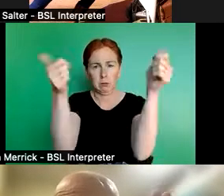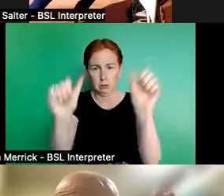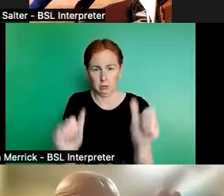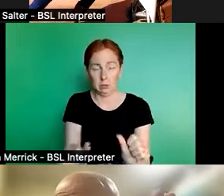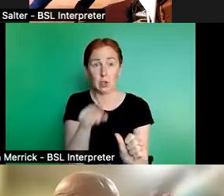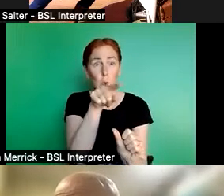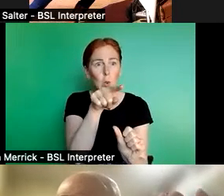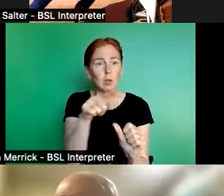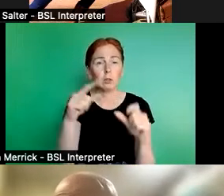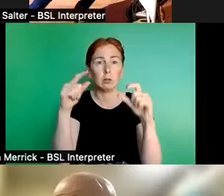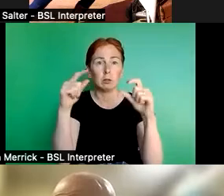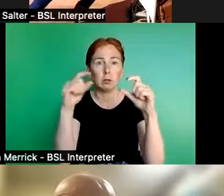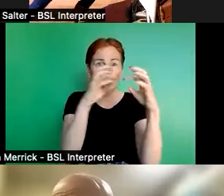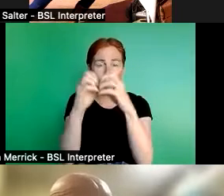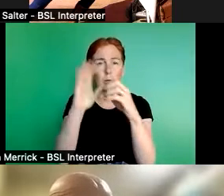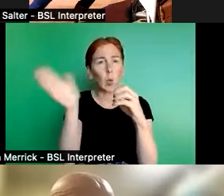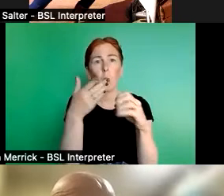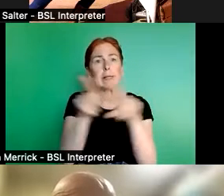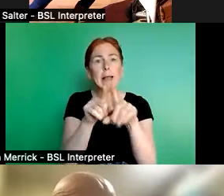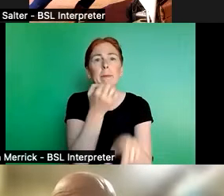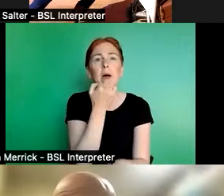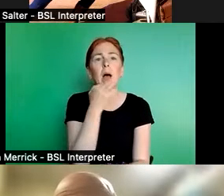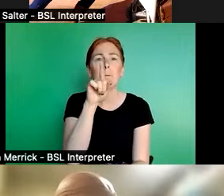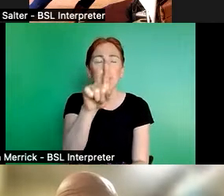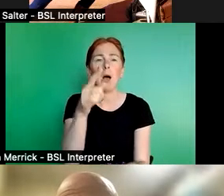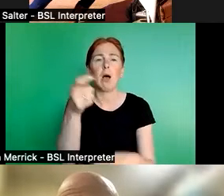get fainter and fainter as you go down and down.